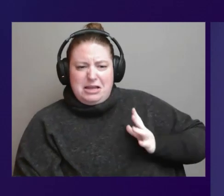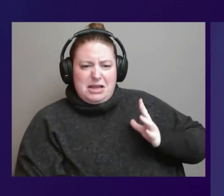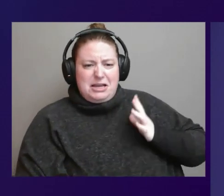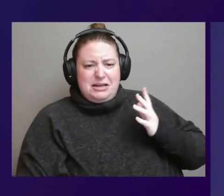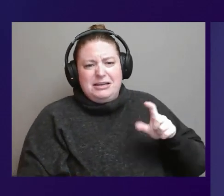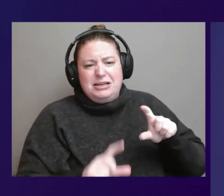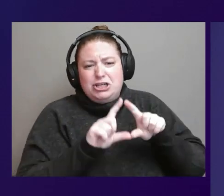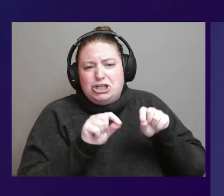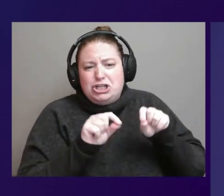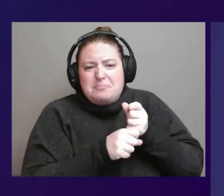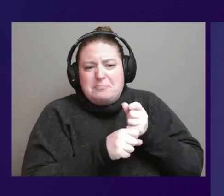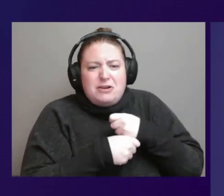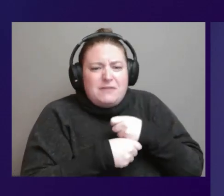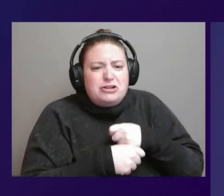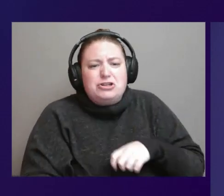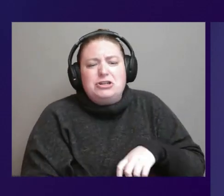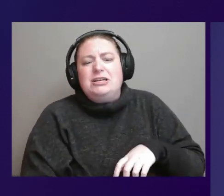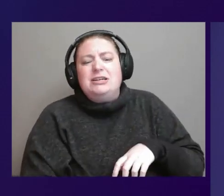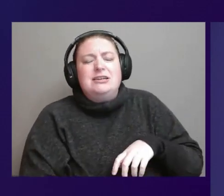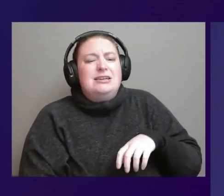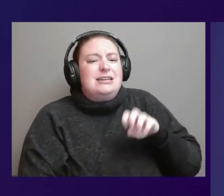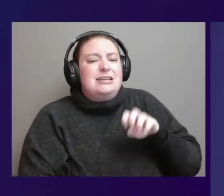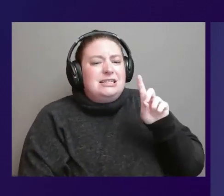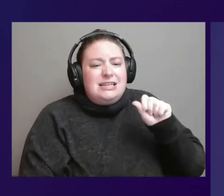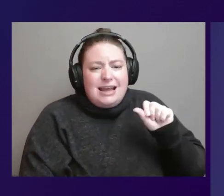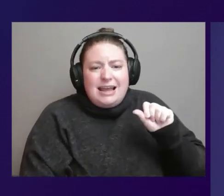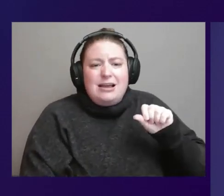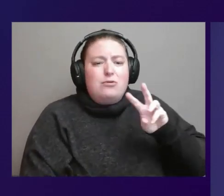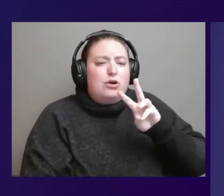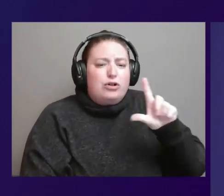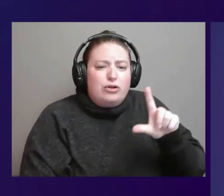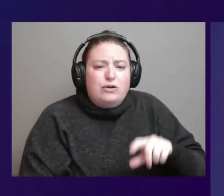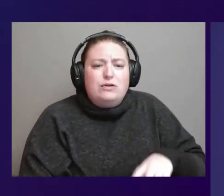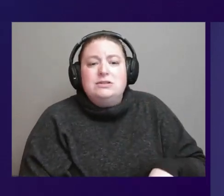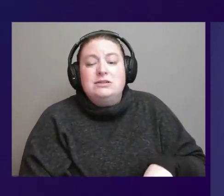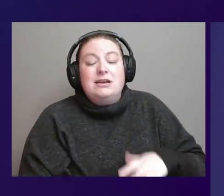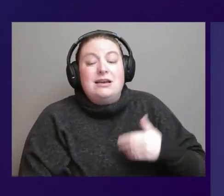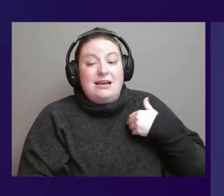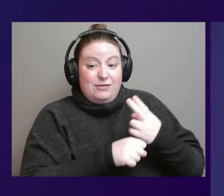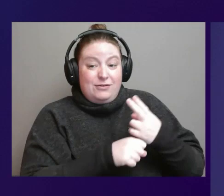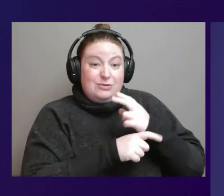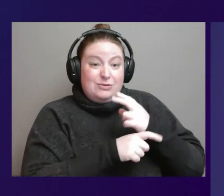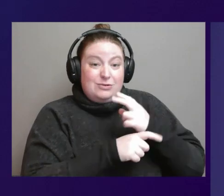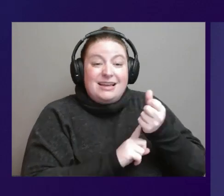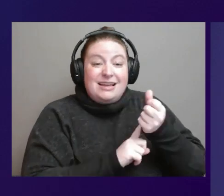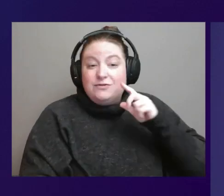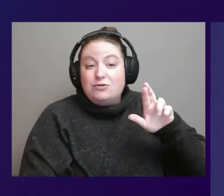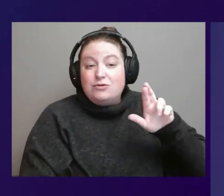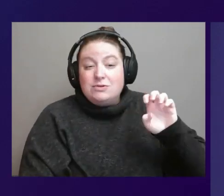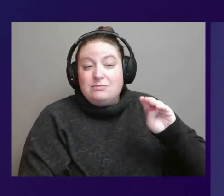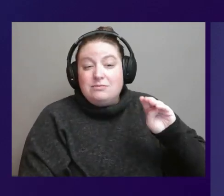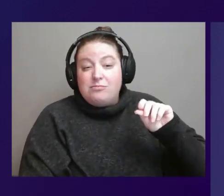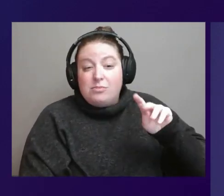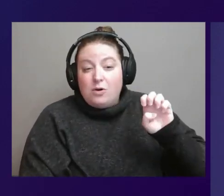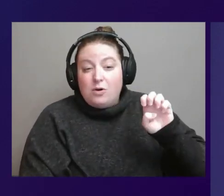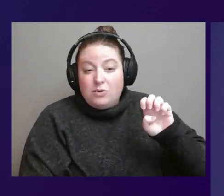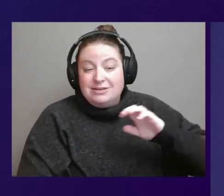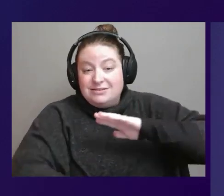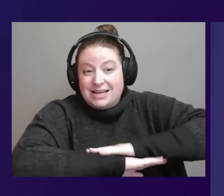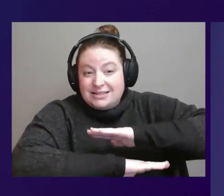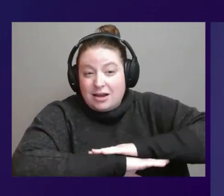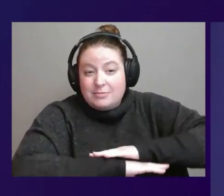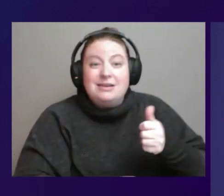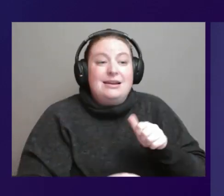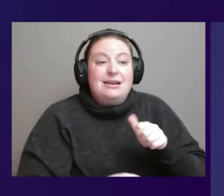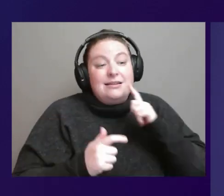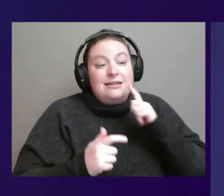EDA workloads, things like that, people that can take advantage of that. There's a use case there for remote desktops. Anything that you would need to do like large builds and